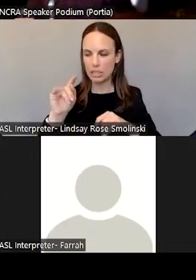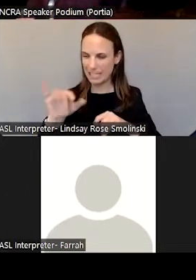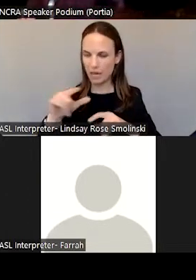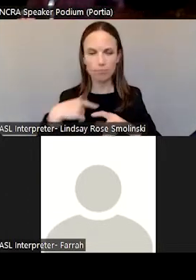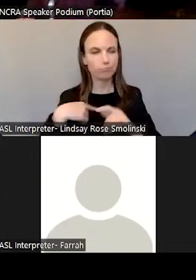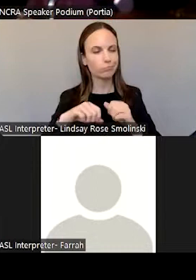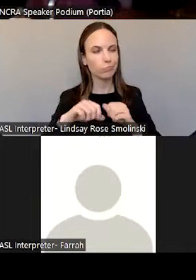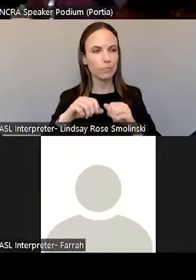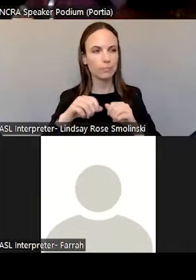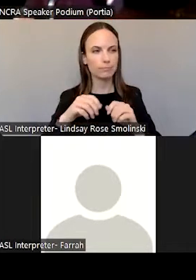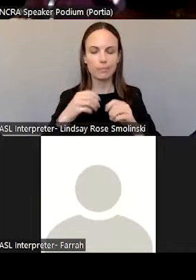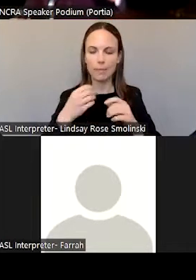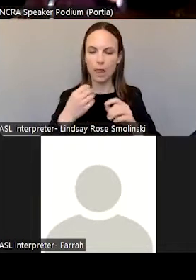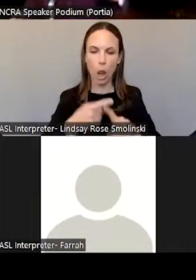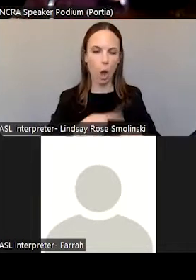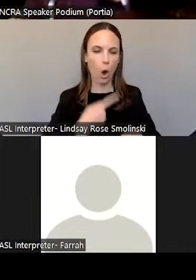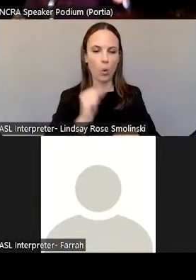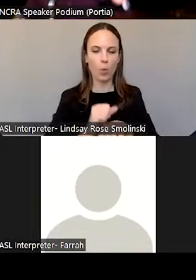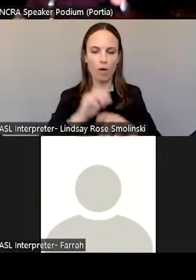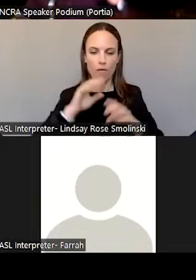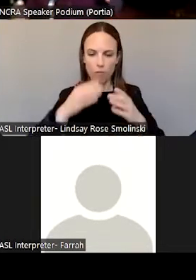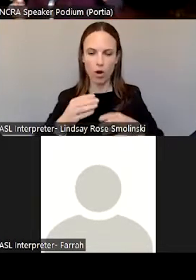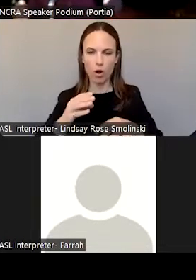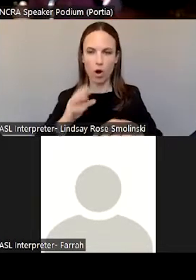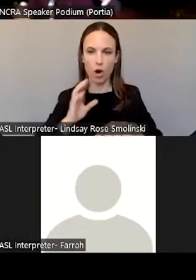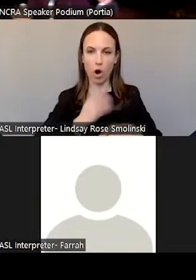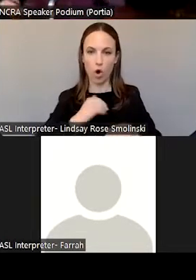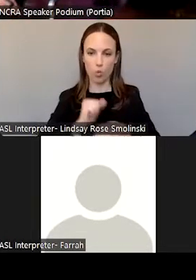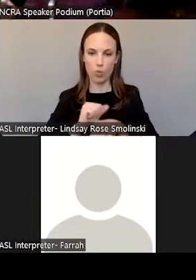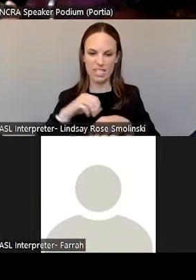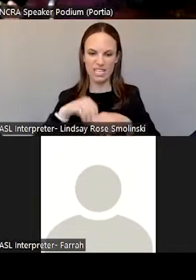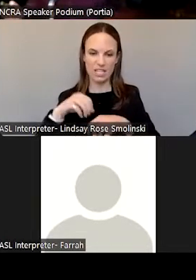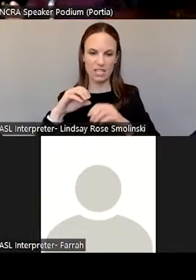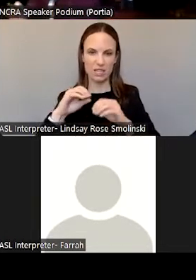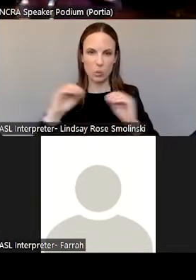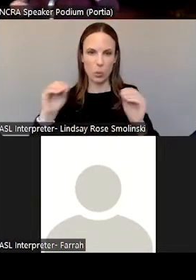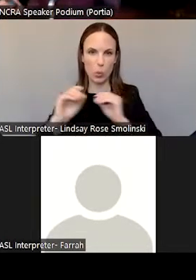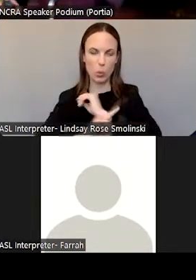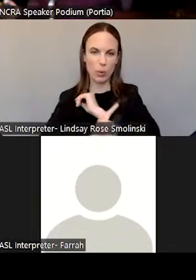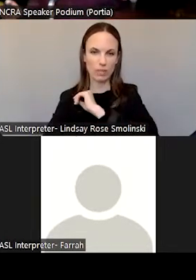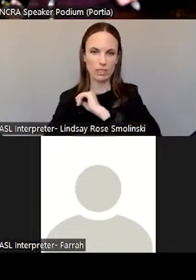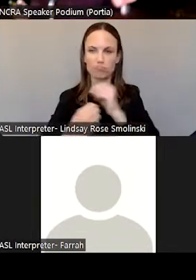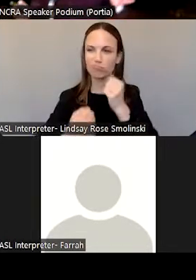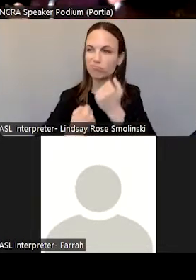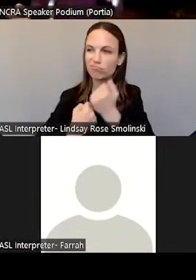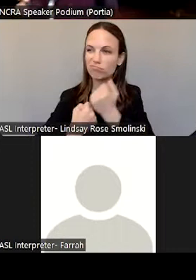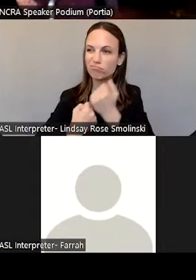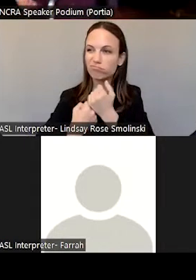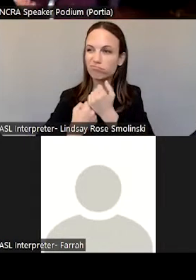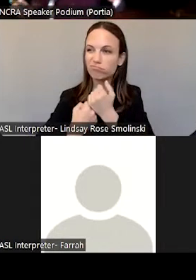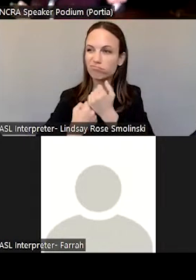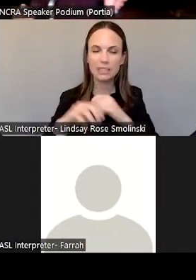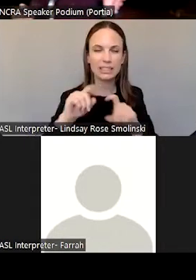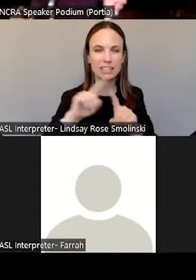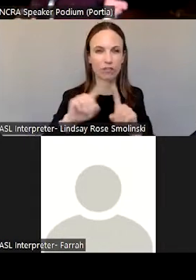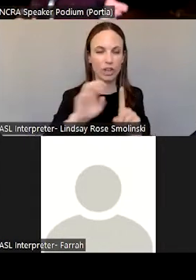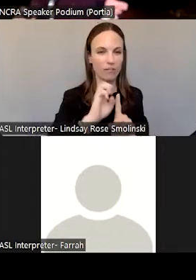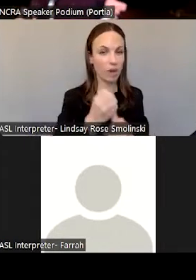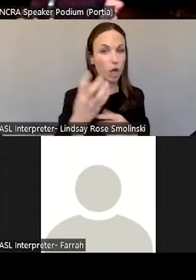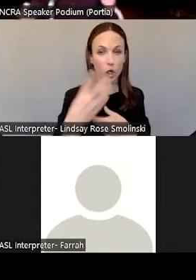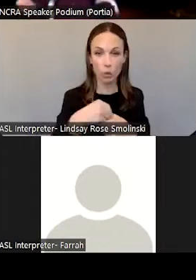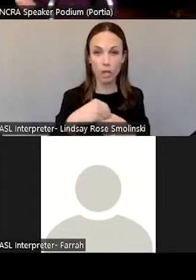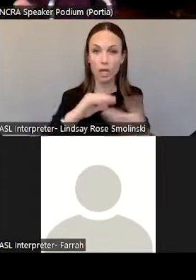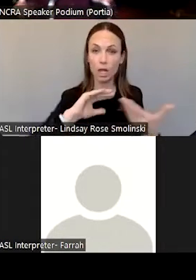trajectory of focusing our work in zero waste and promoting that in different environments, including at the